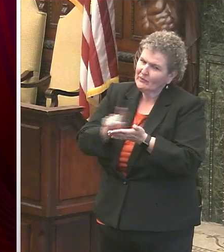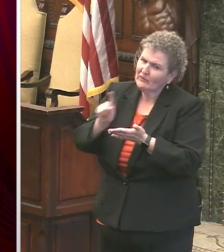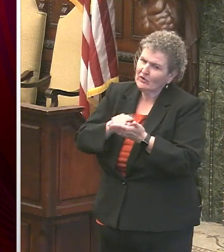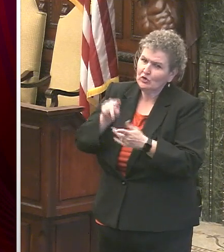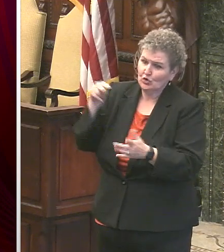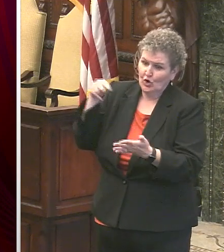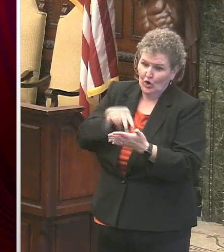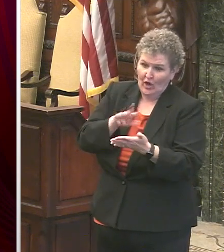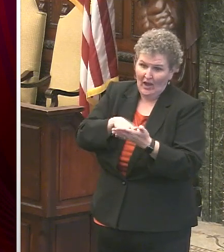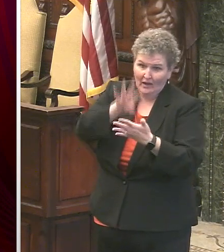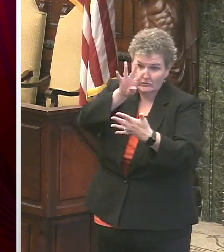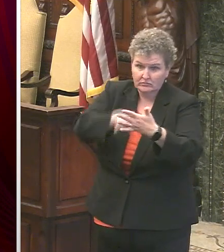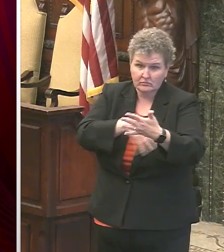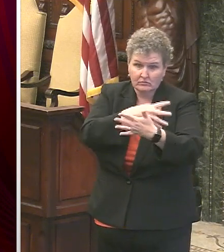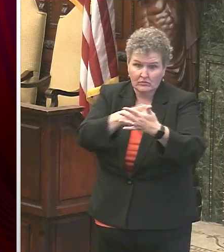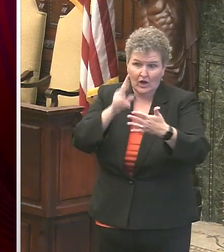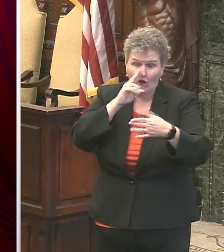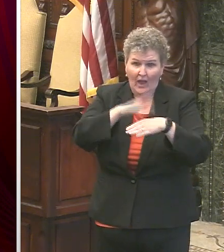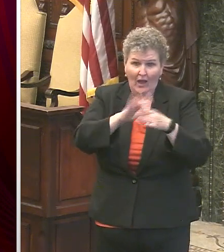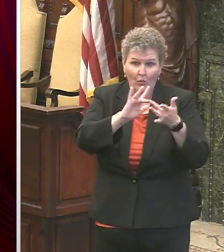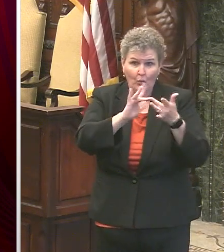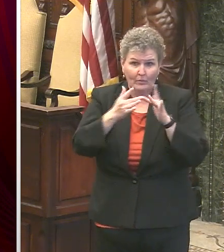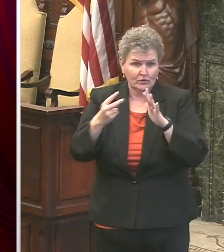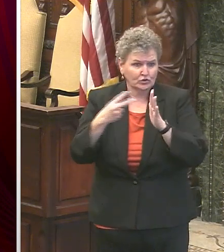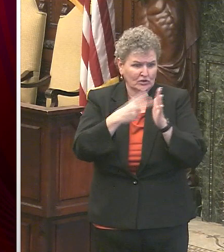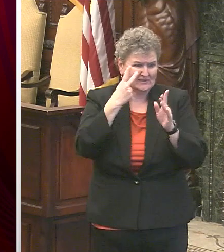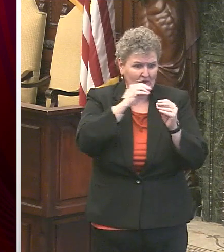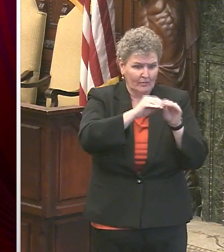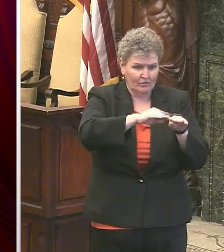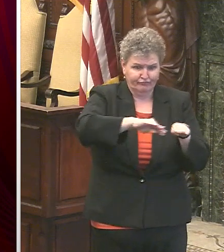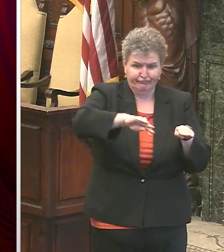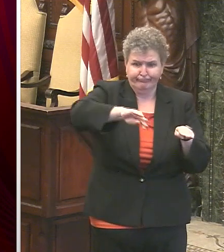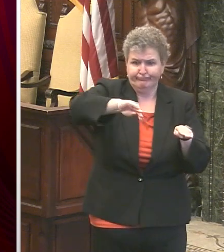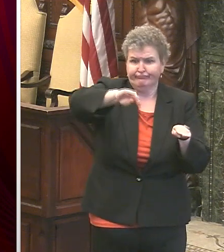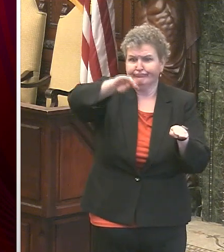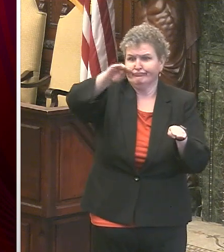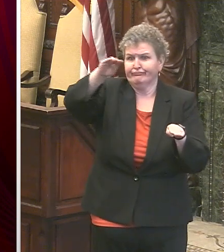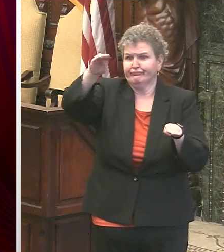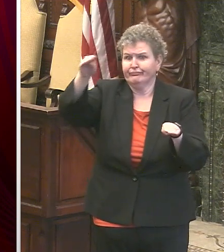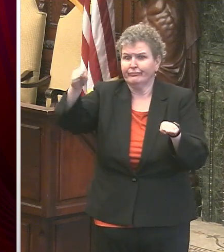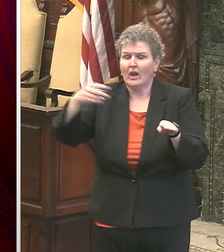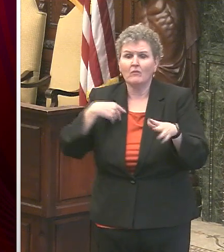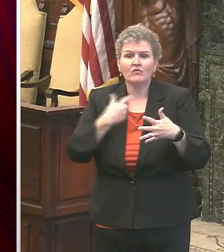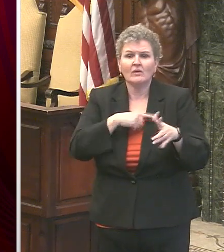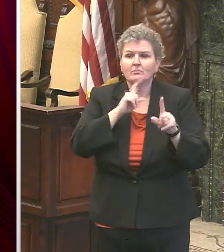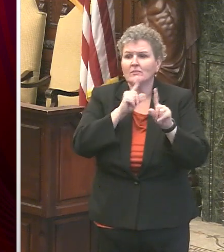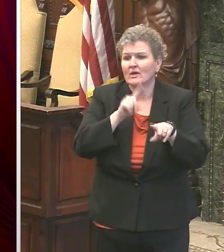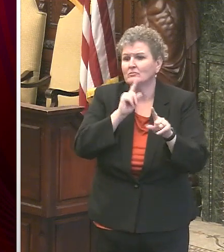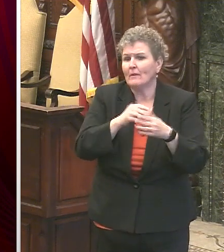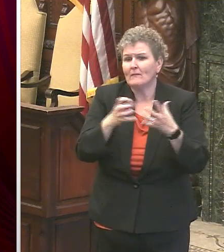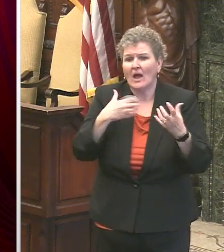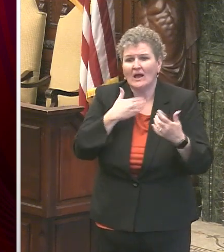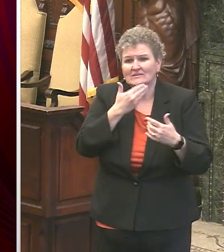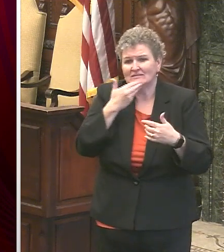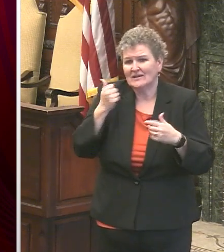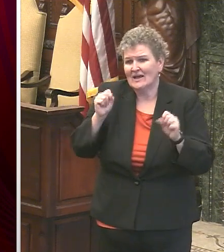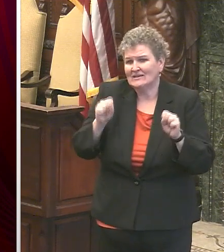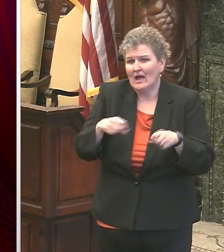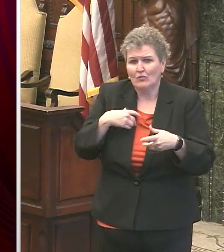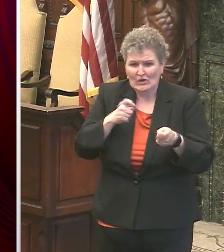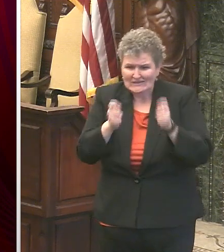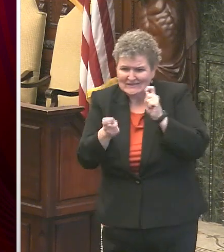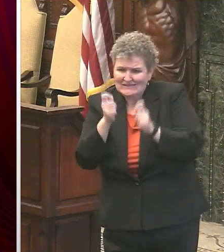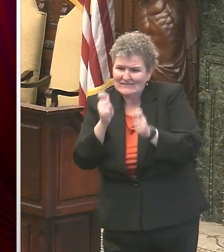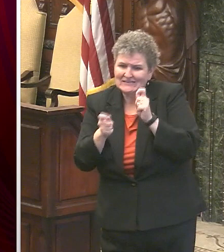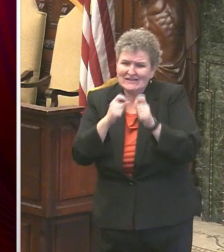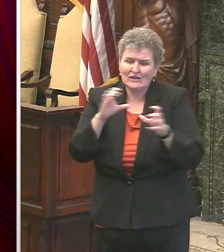our website that shows the overall trend. All I can say is that we are responding the best we can and adjusting as we can. I can't say what sort of actions we'll take